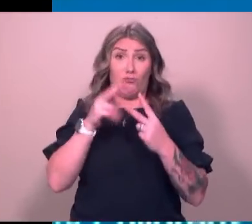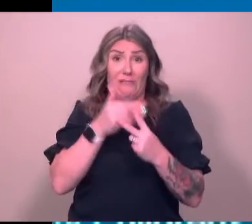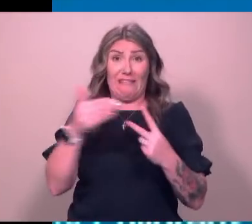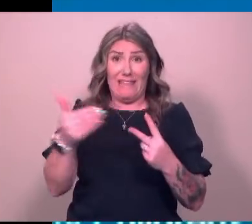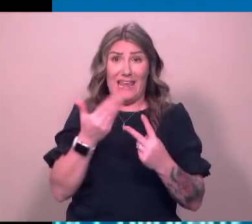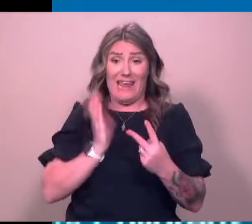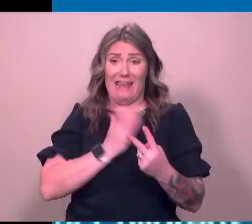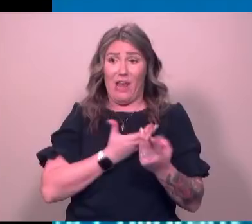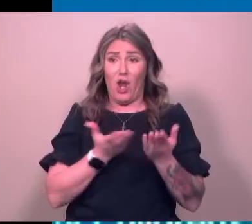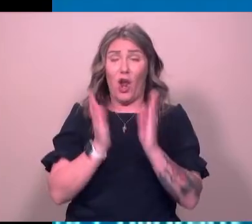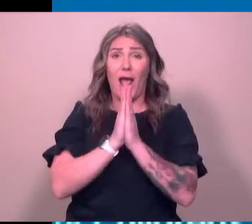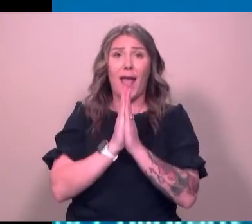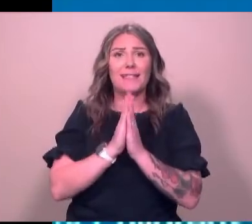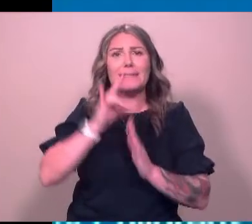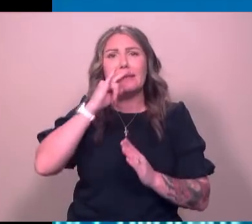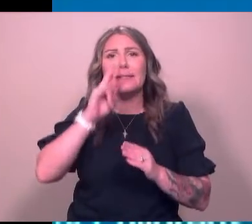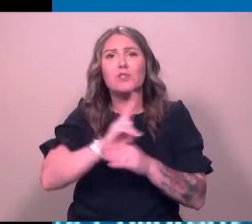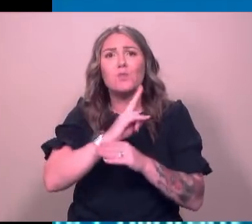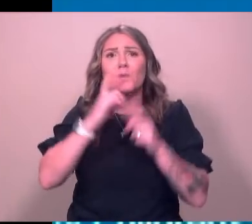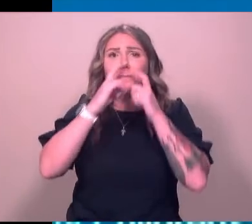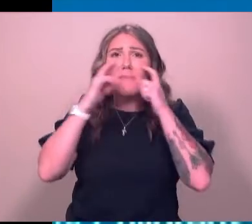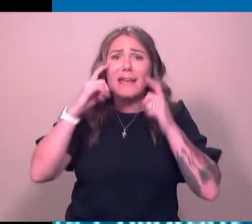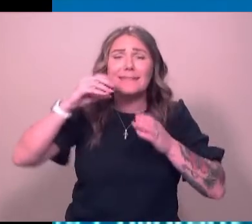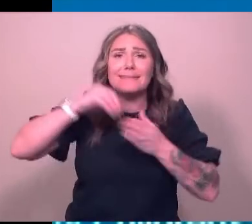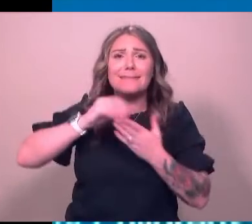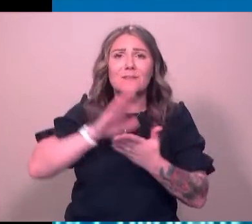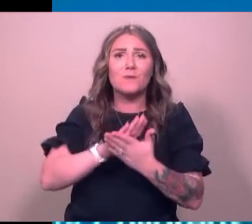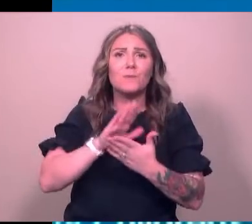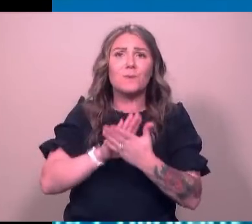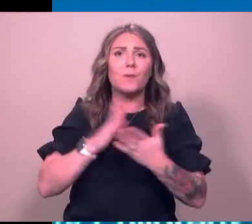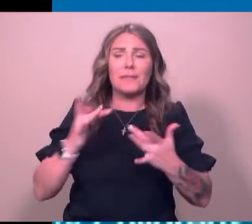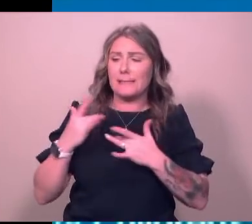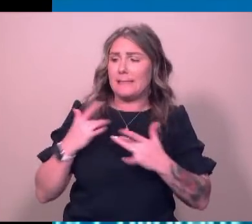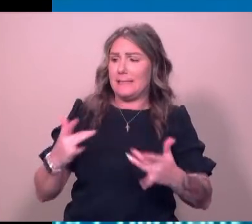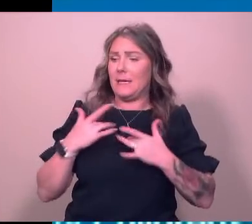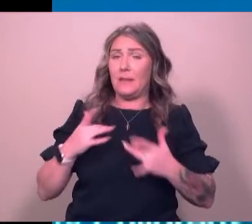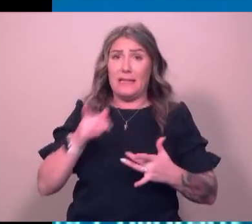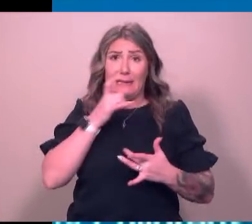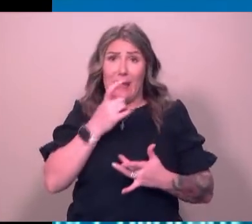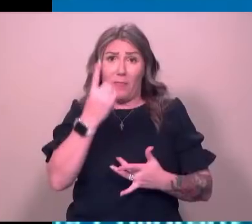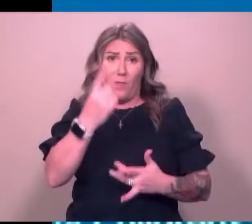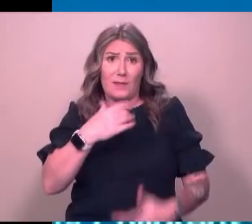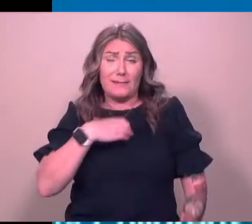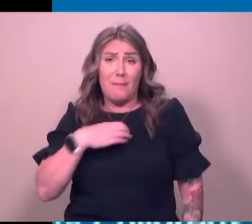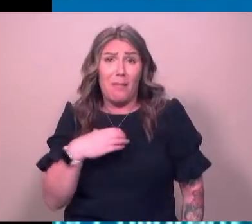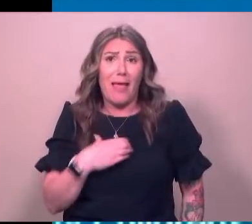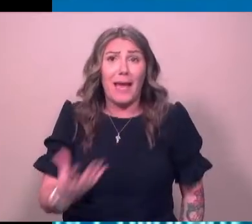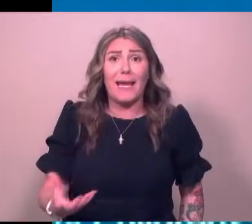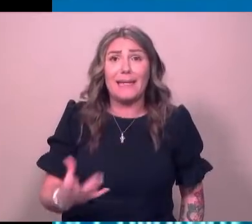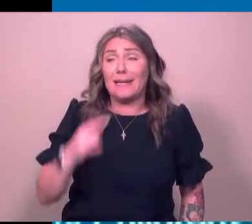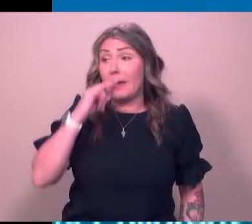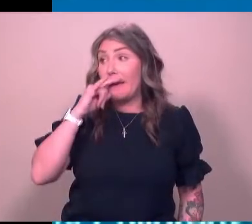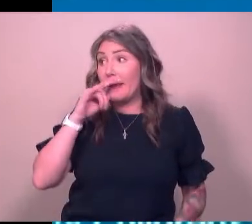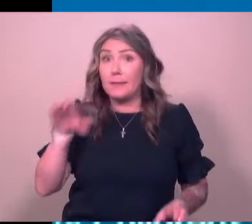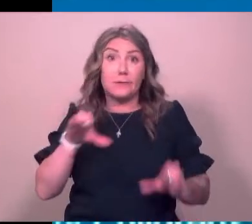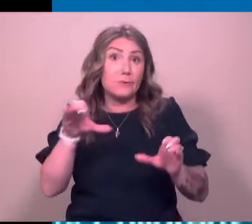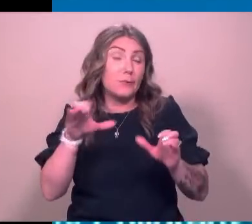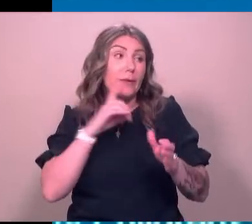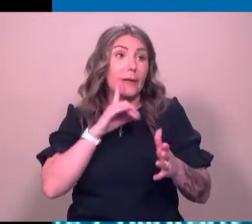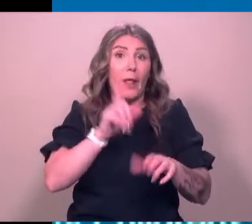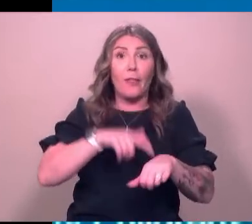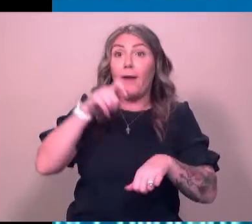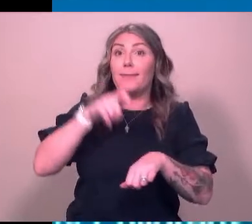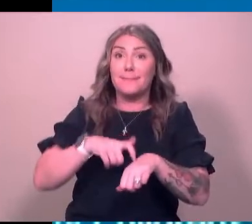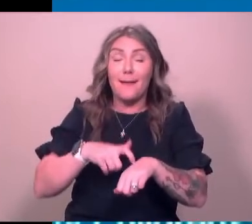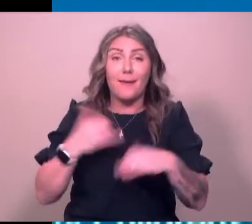ask is that kids wear masks in schools. They typically are not the ones complaining about it. Kids have been doing this for quite some